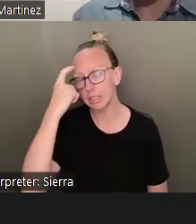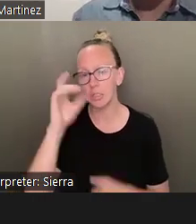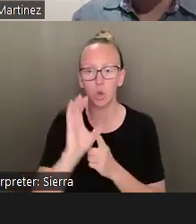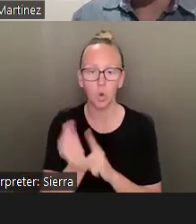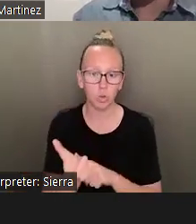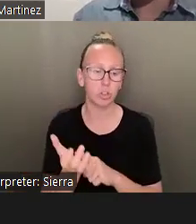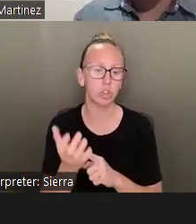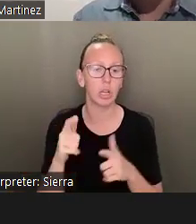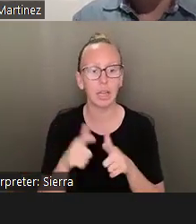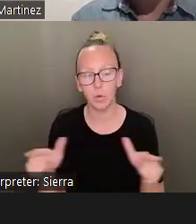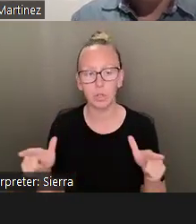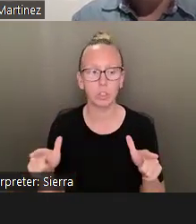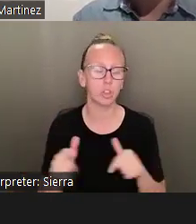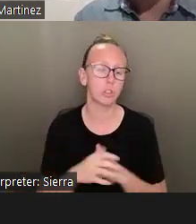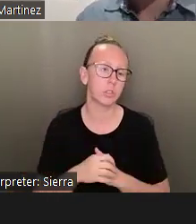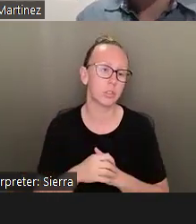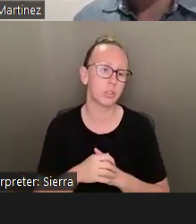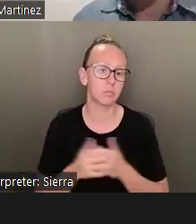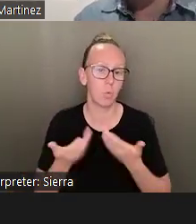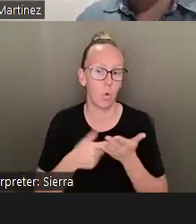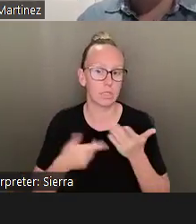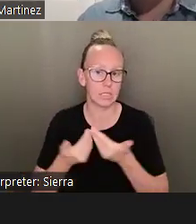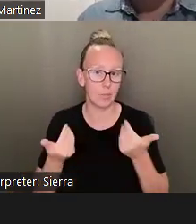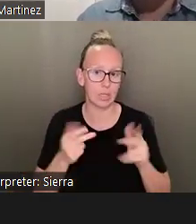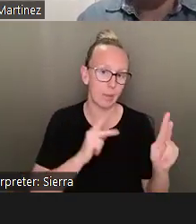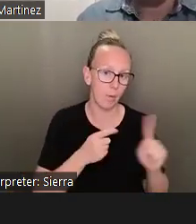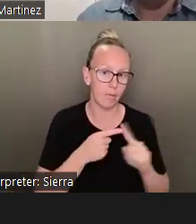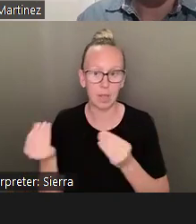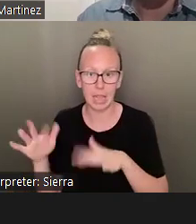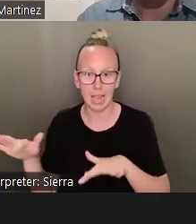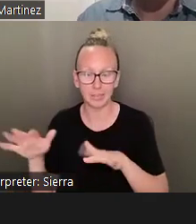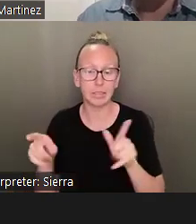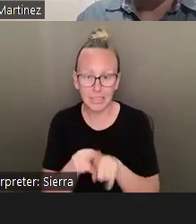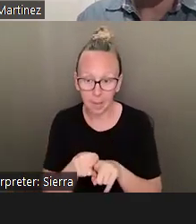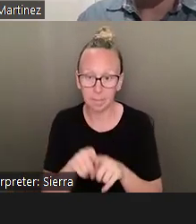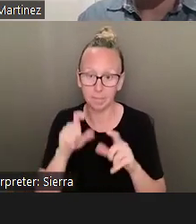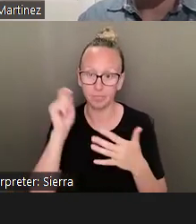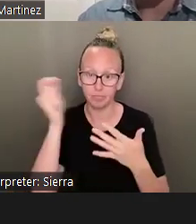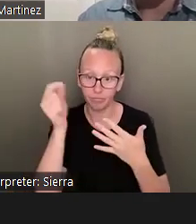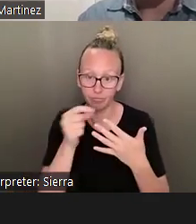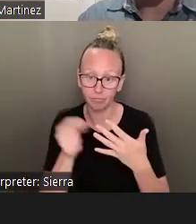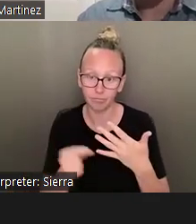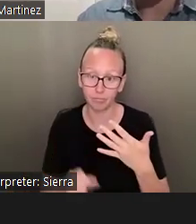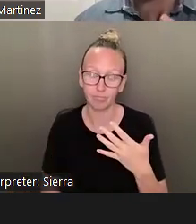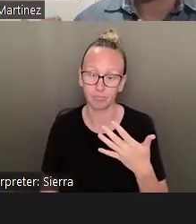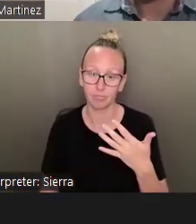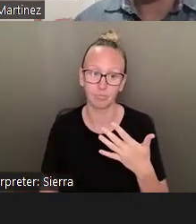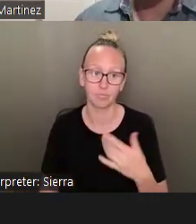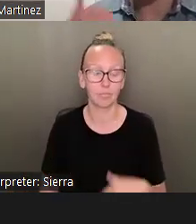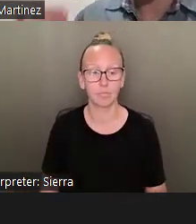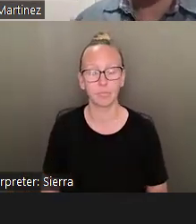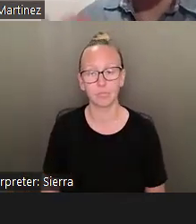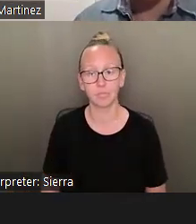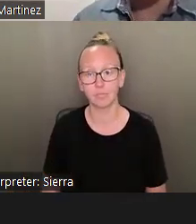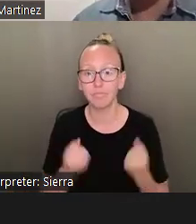culture and language. What separates people from the land? It's the same things, right? It's that we don't know,